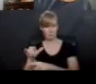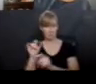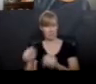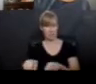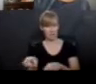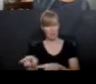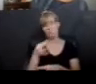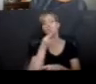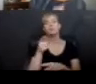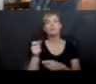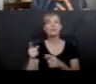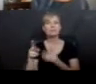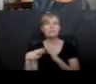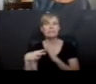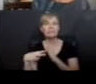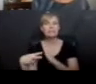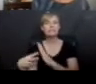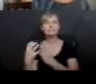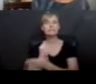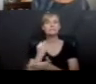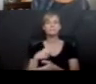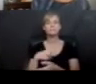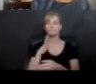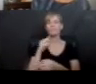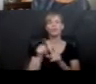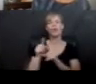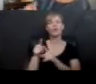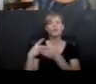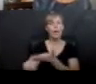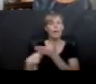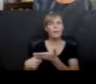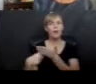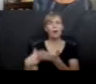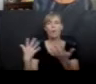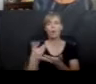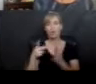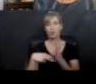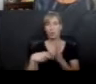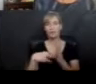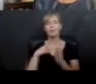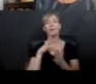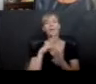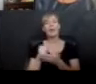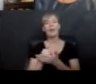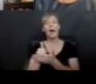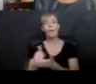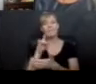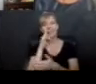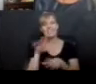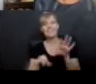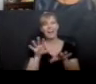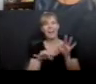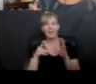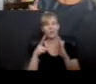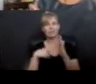in extra minutes of reading. Like I said, talking about what you're reading. Helping kids find reading material is really